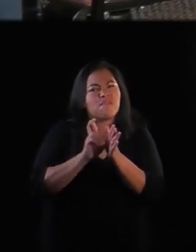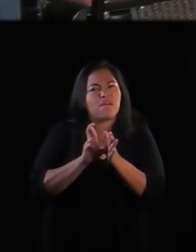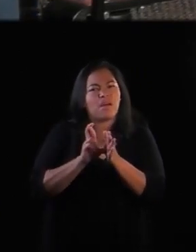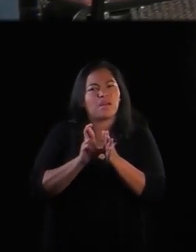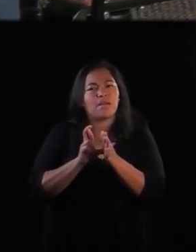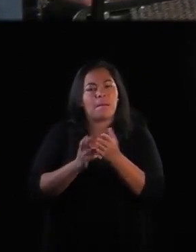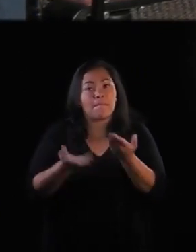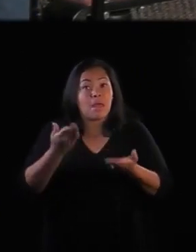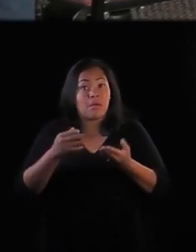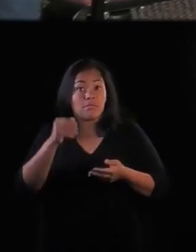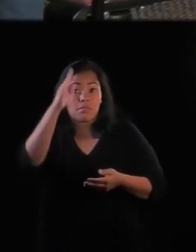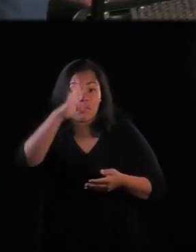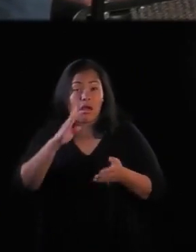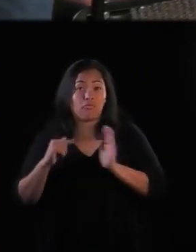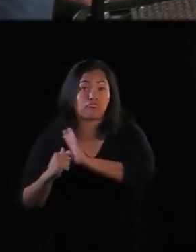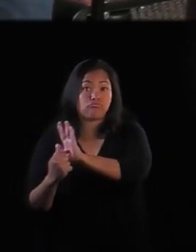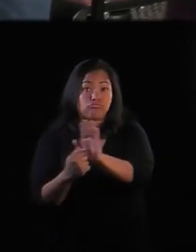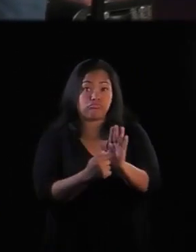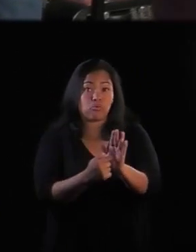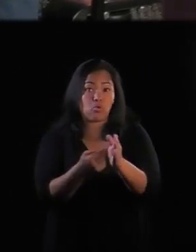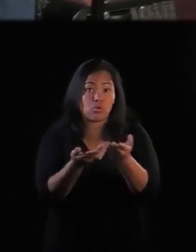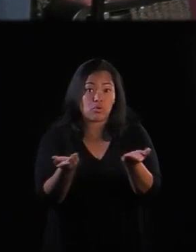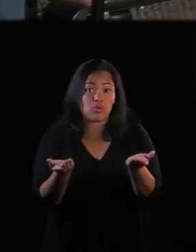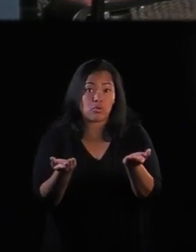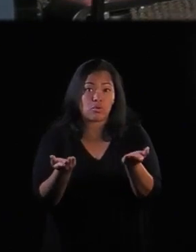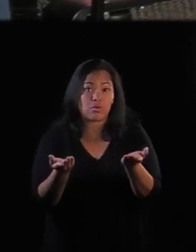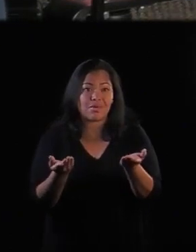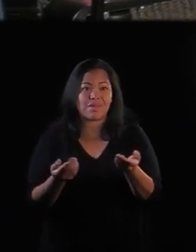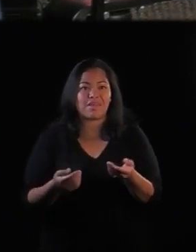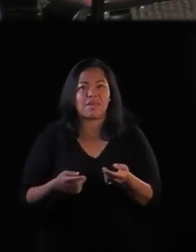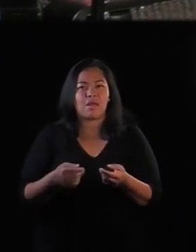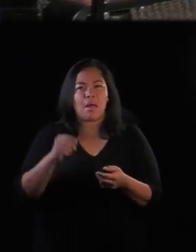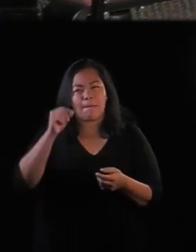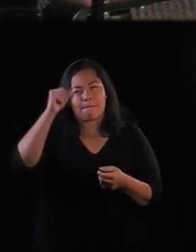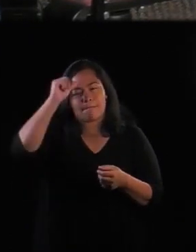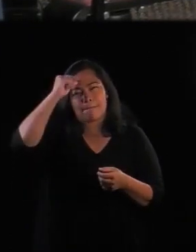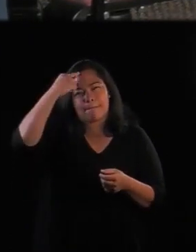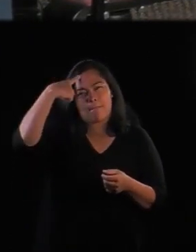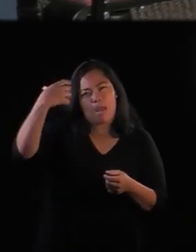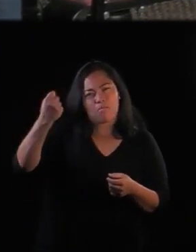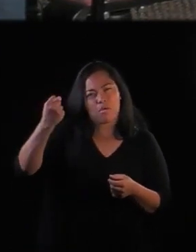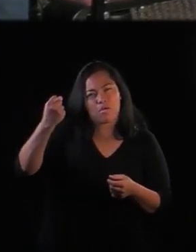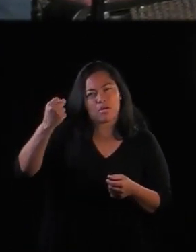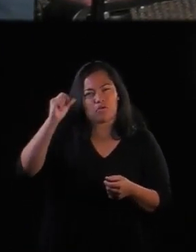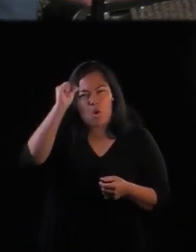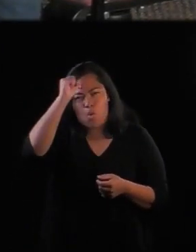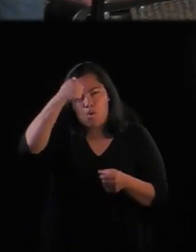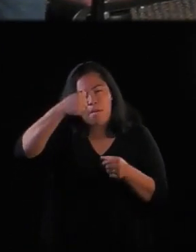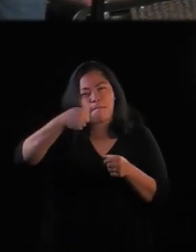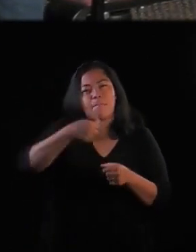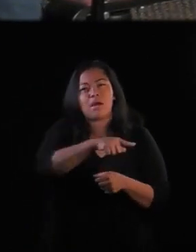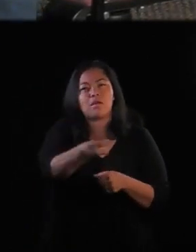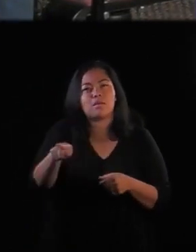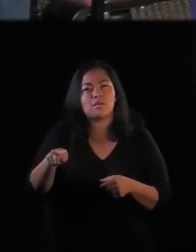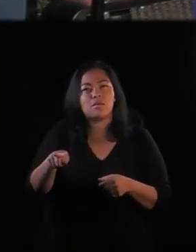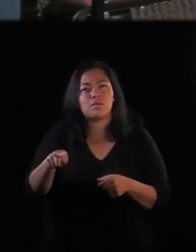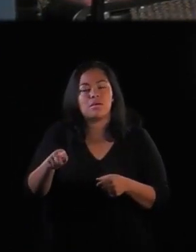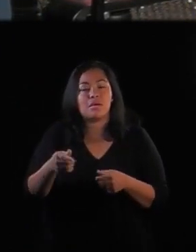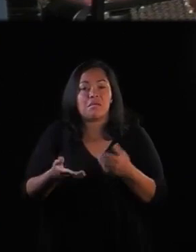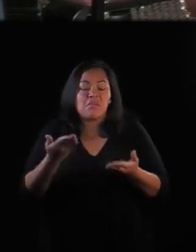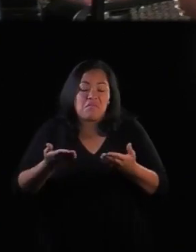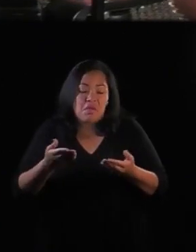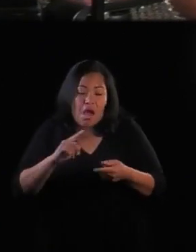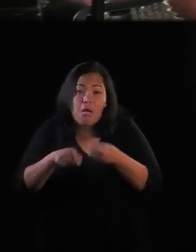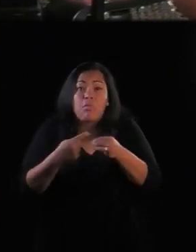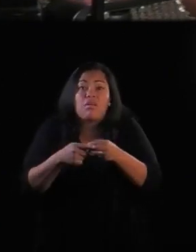is showing you some snippets, some memories. He's reminding you, maybe in the